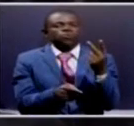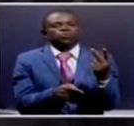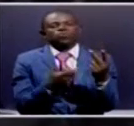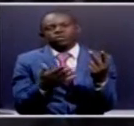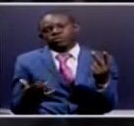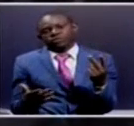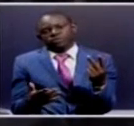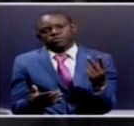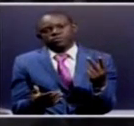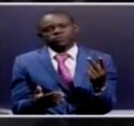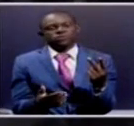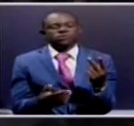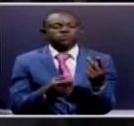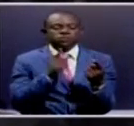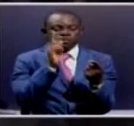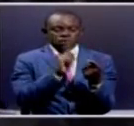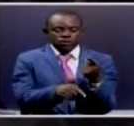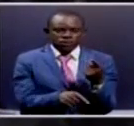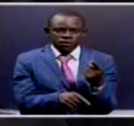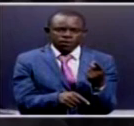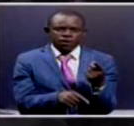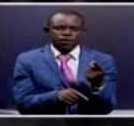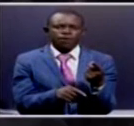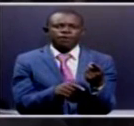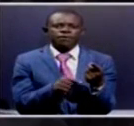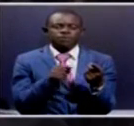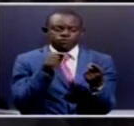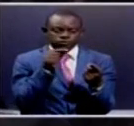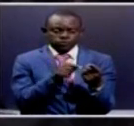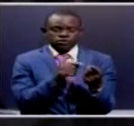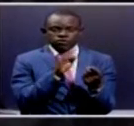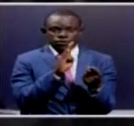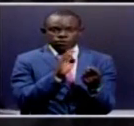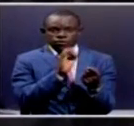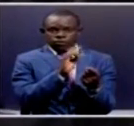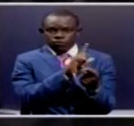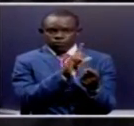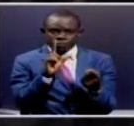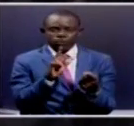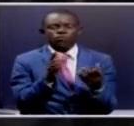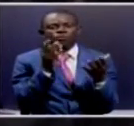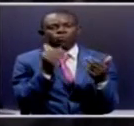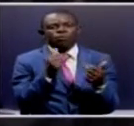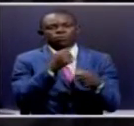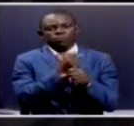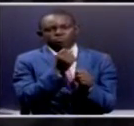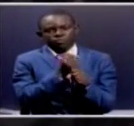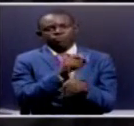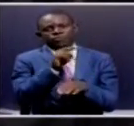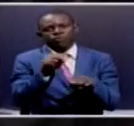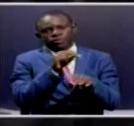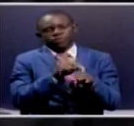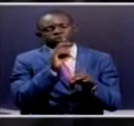bill is ring-fencing the national dialogue, to put it in a framework, where